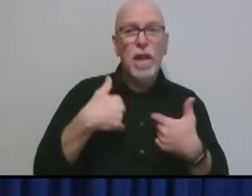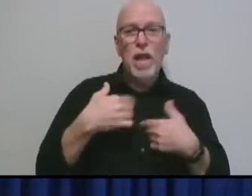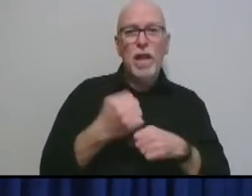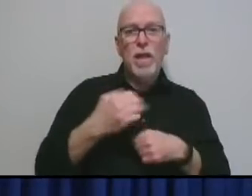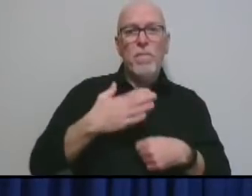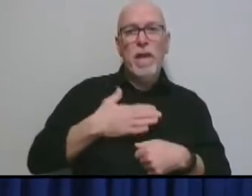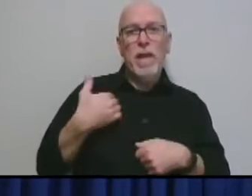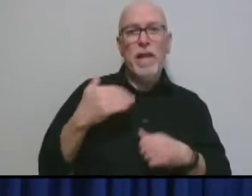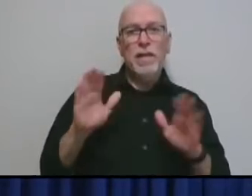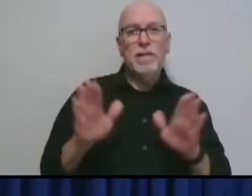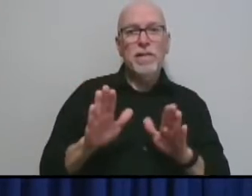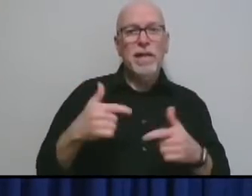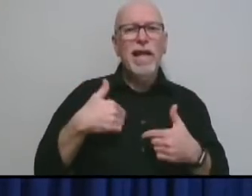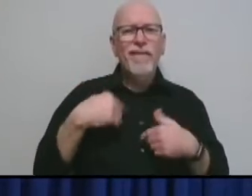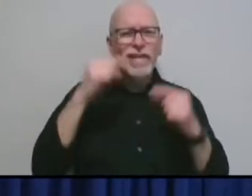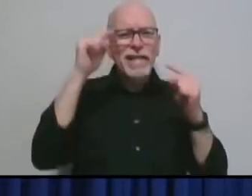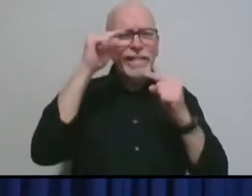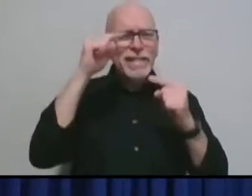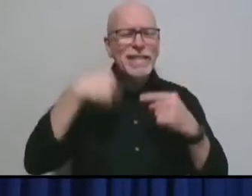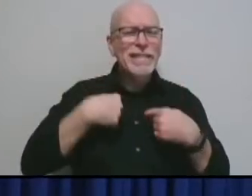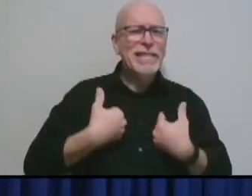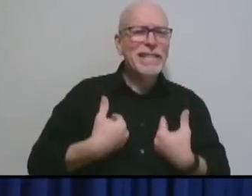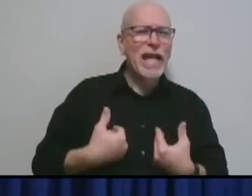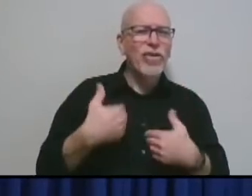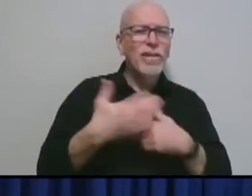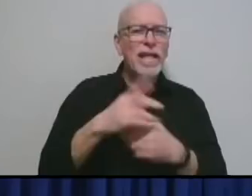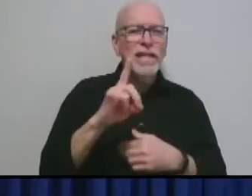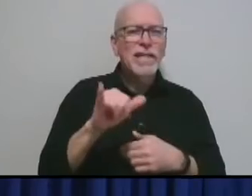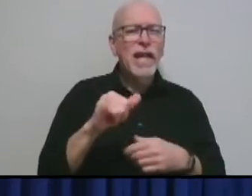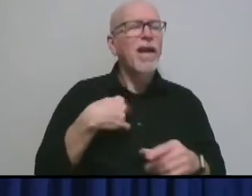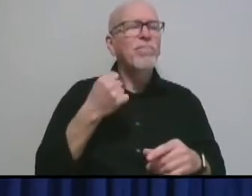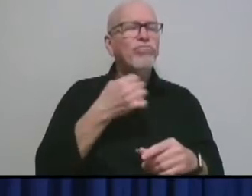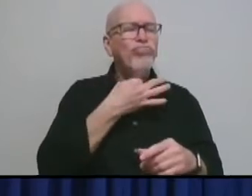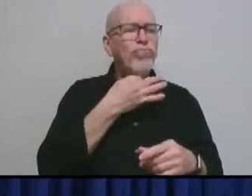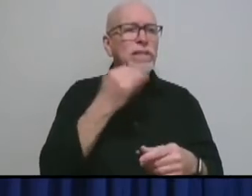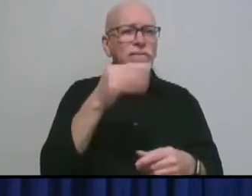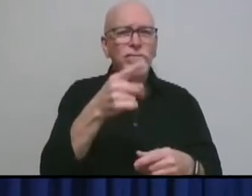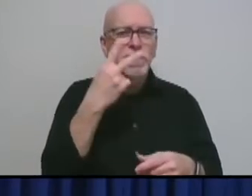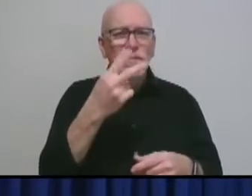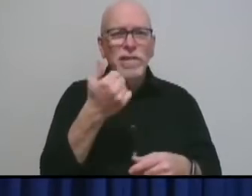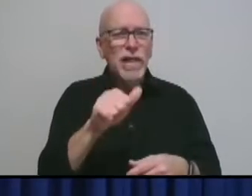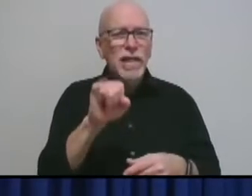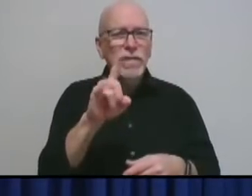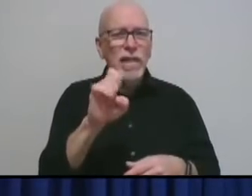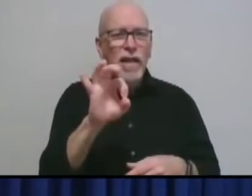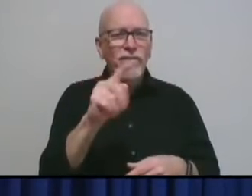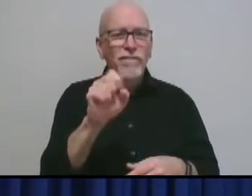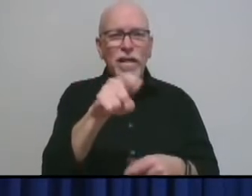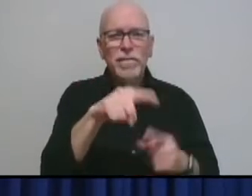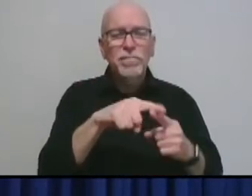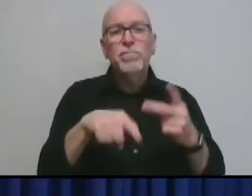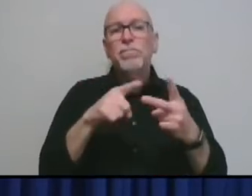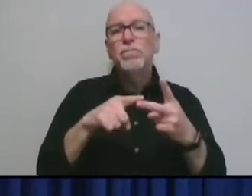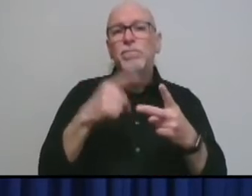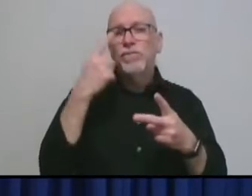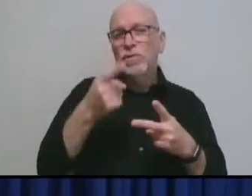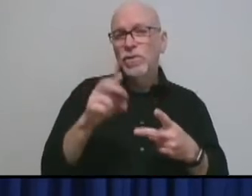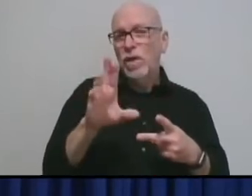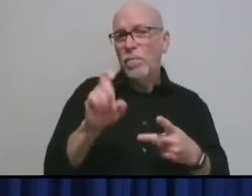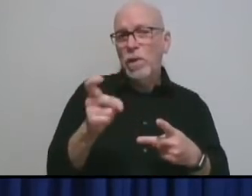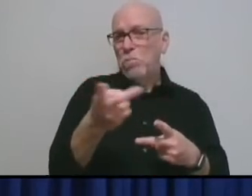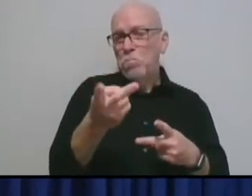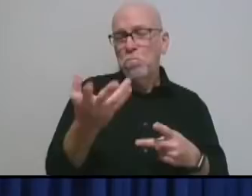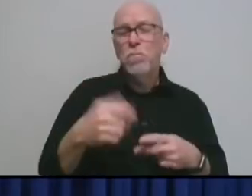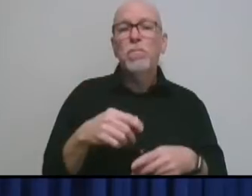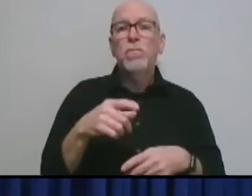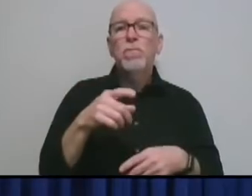I was kind of had a headache and was a little bit tired the next day. So I'm interested to see if you experienced any side effects. And number two, this is for you or Dr. Box. Okay. What do